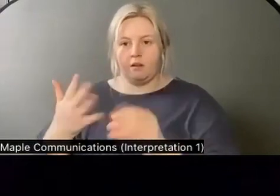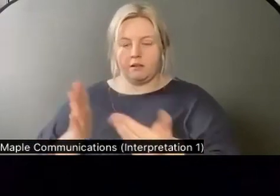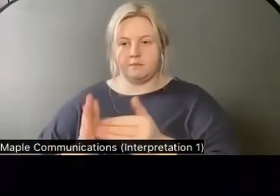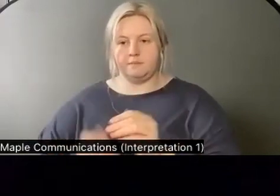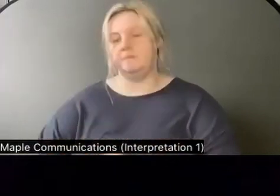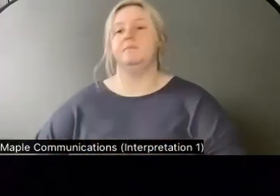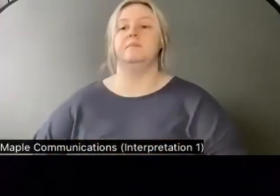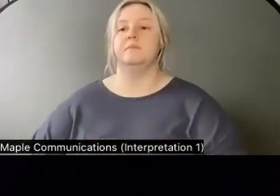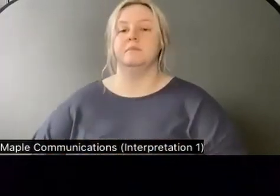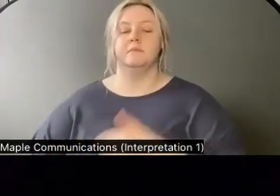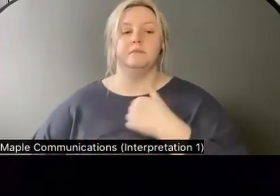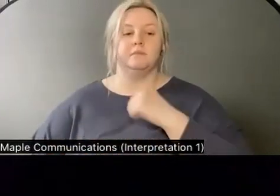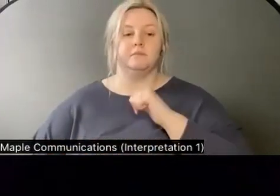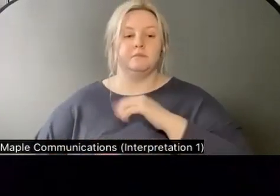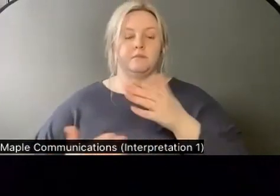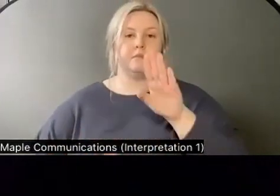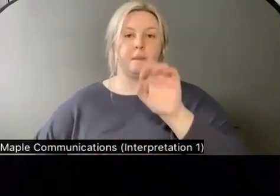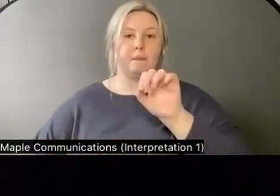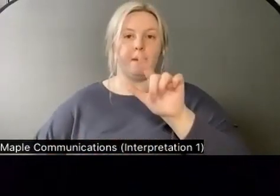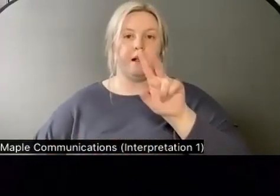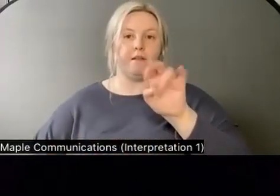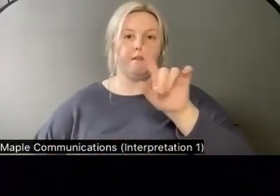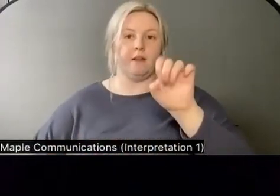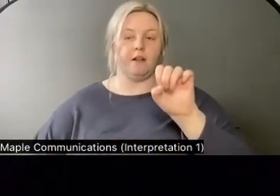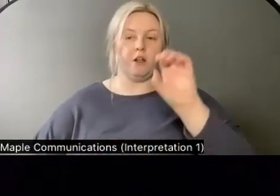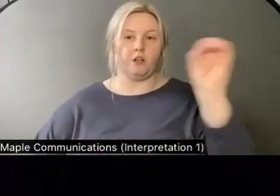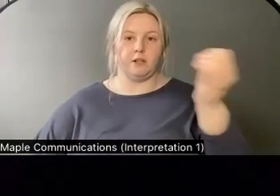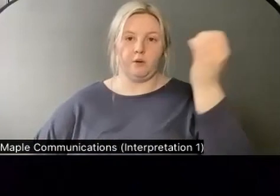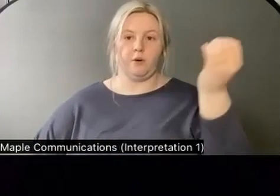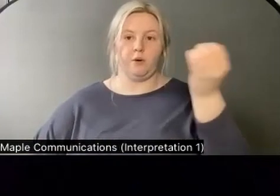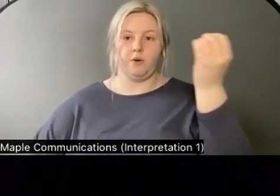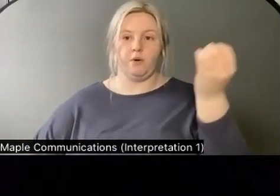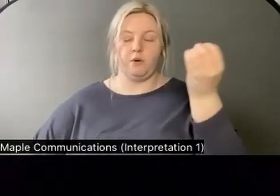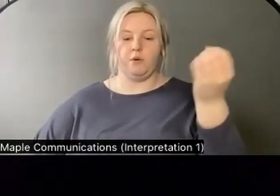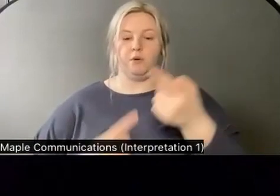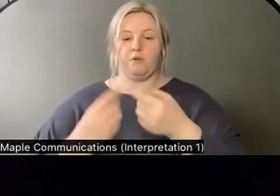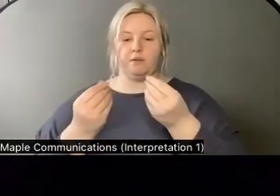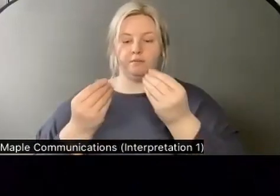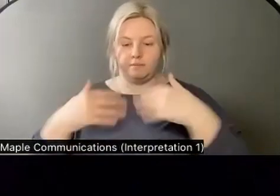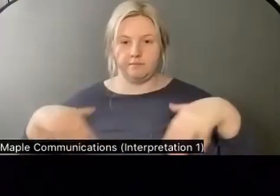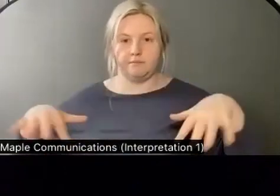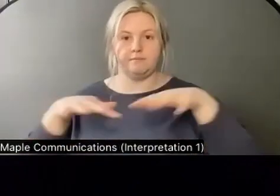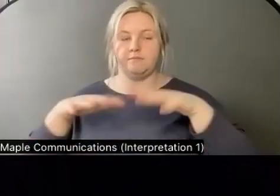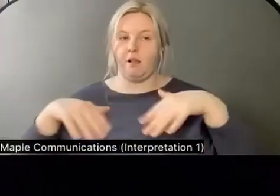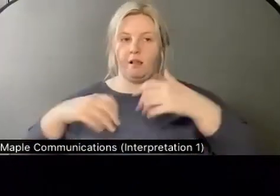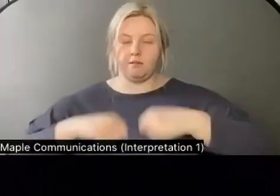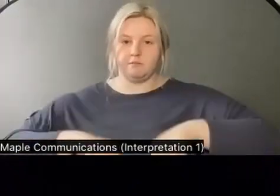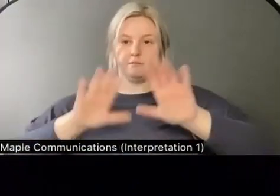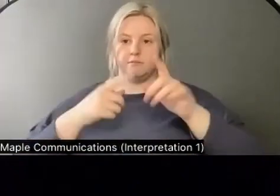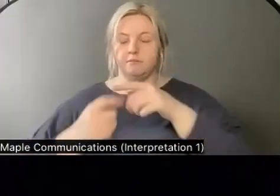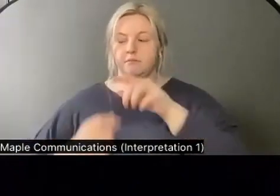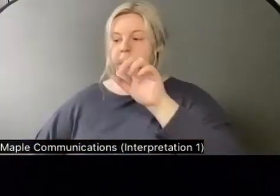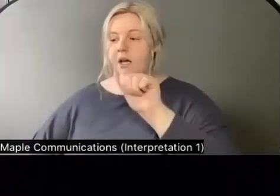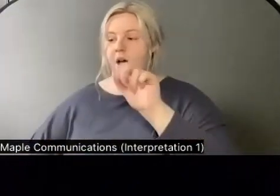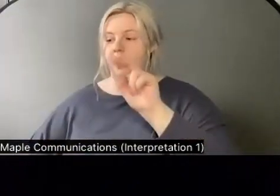I'm in Belleville, Ontario, coming from the traditional and unceded territories of the